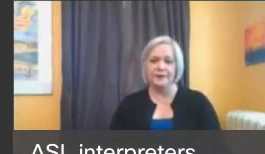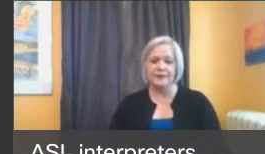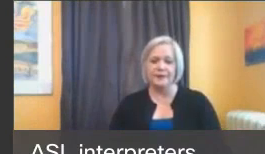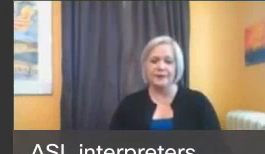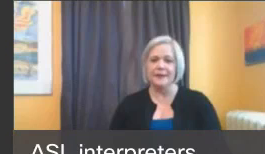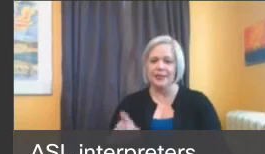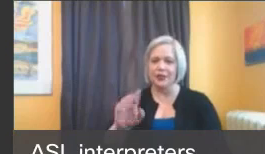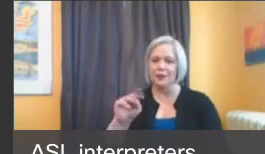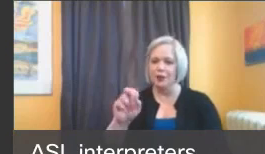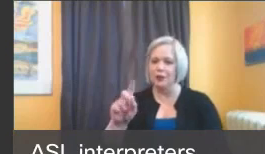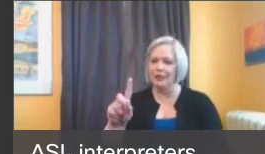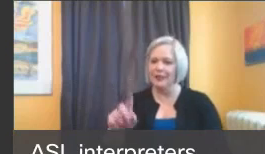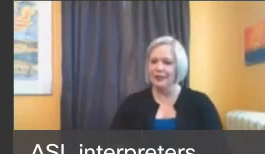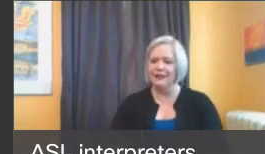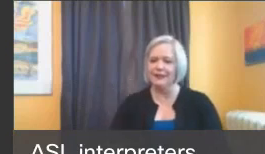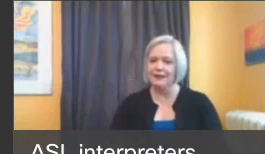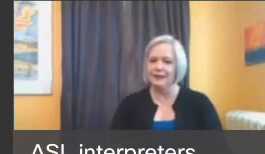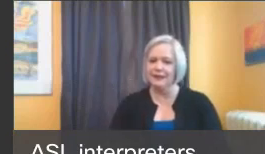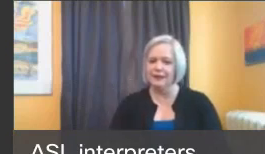You are muted.